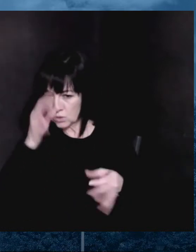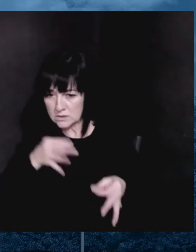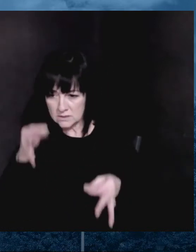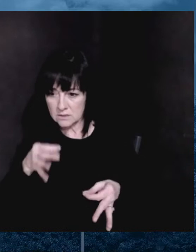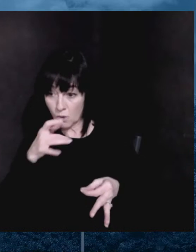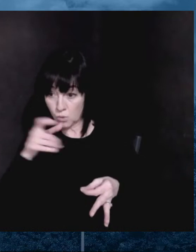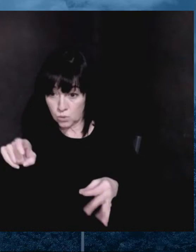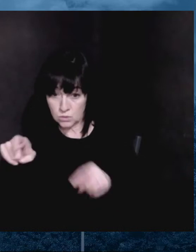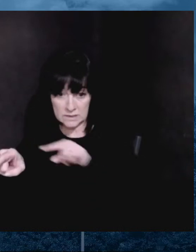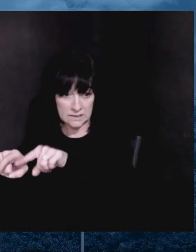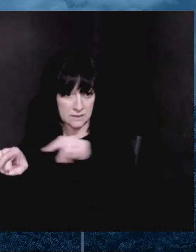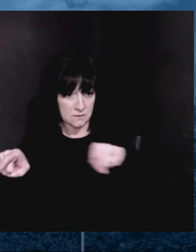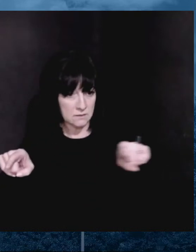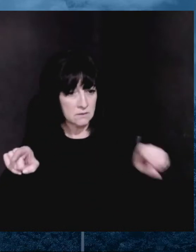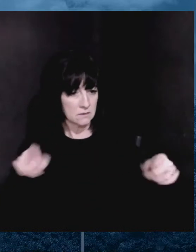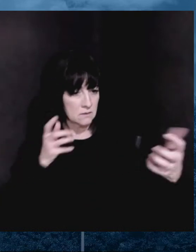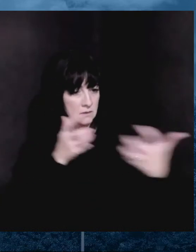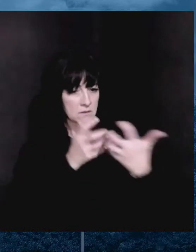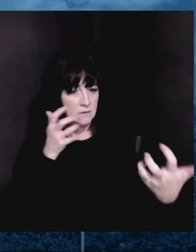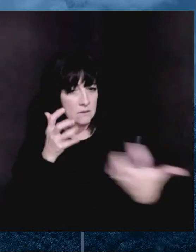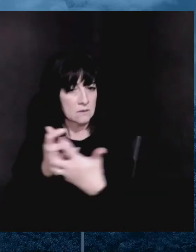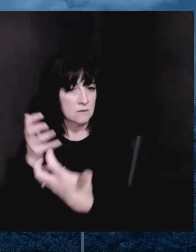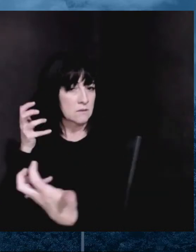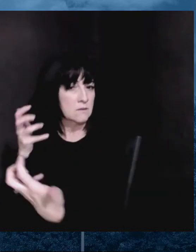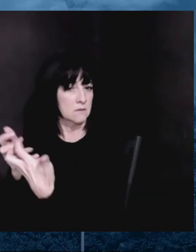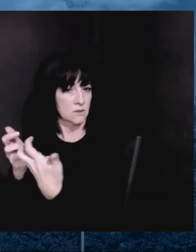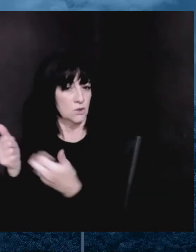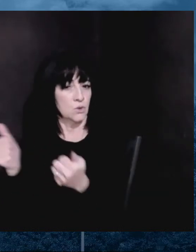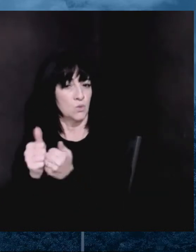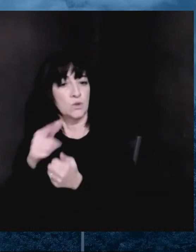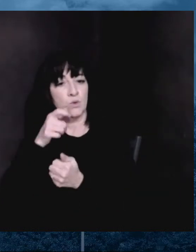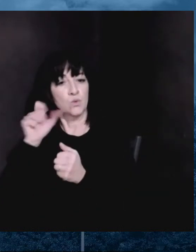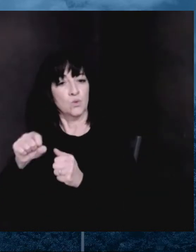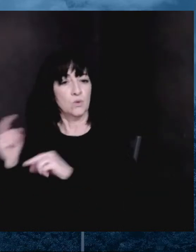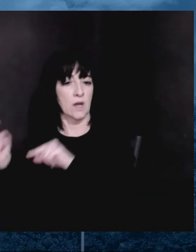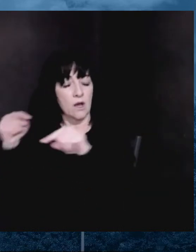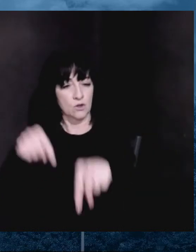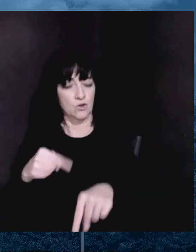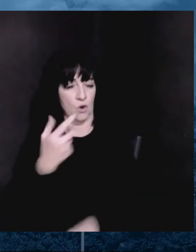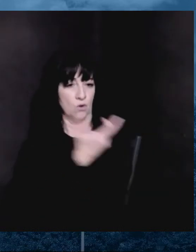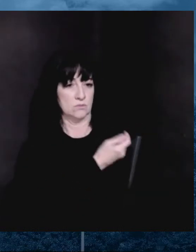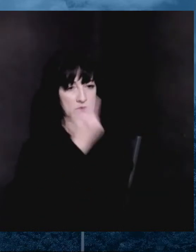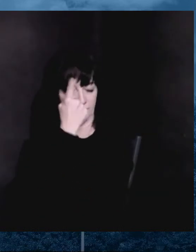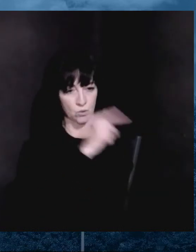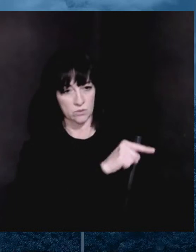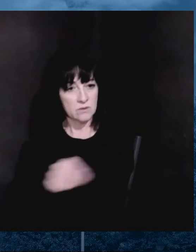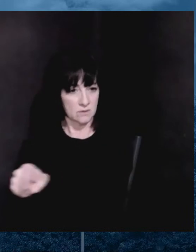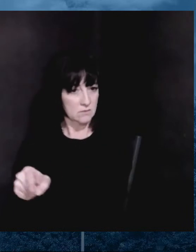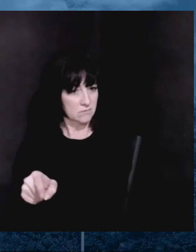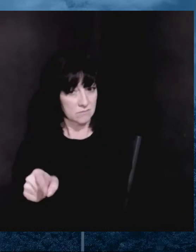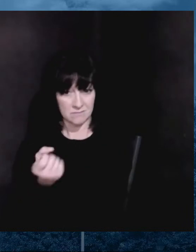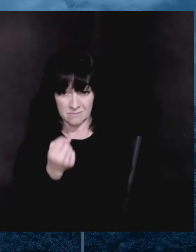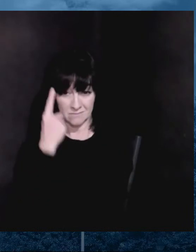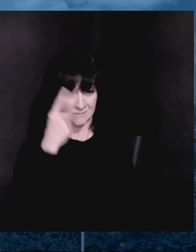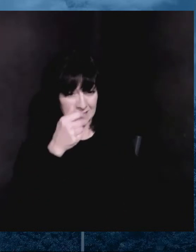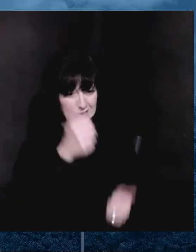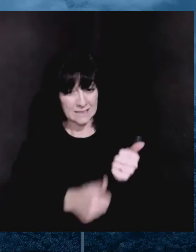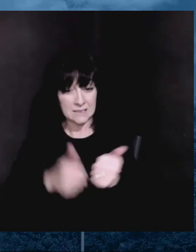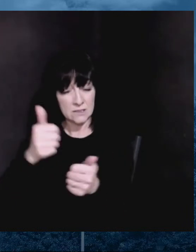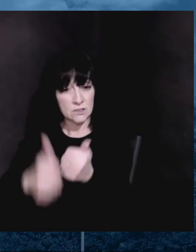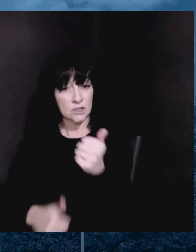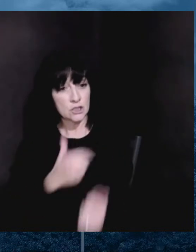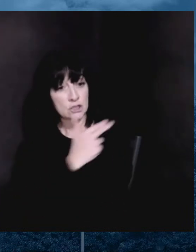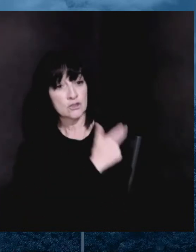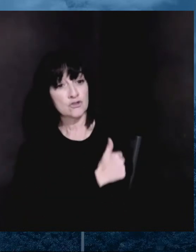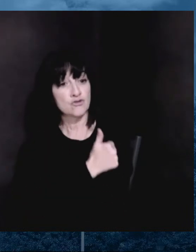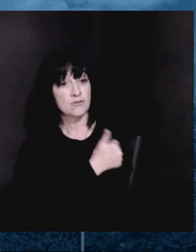to the individual hospital systems so they could reach out. But I'll tell you, by the end of this week, each hospital system is going to have